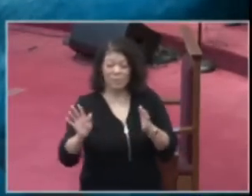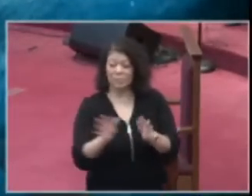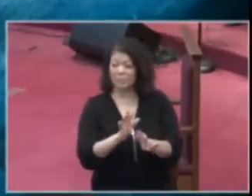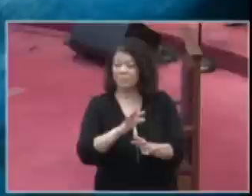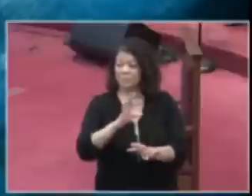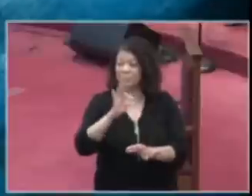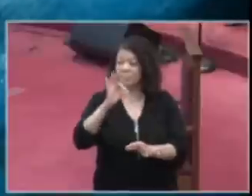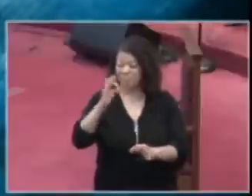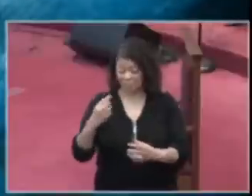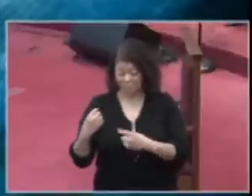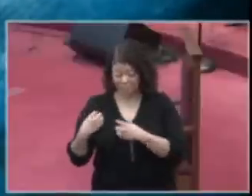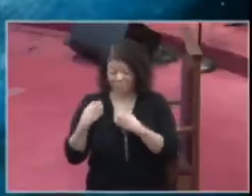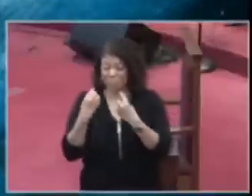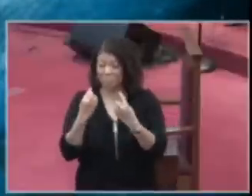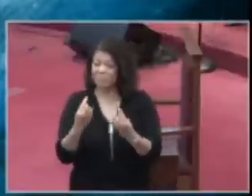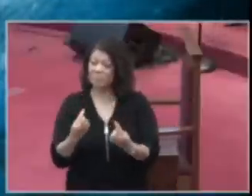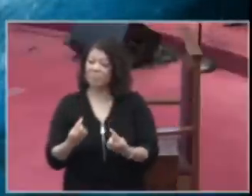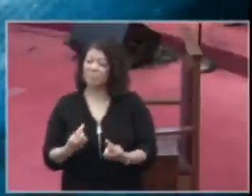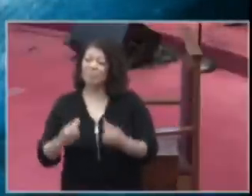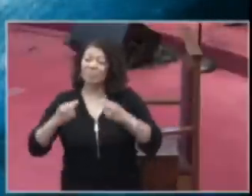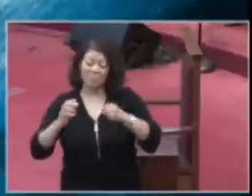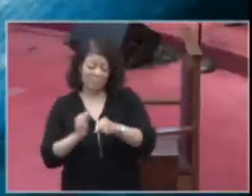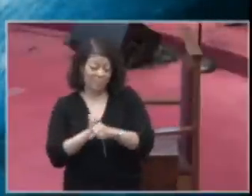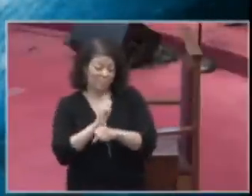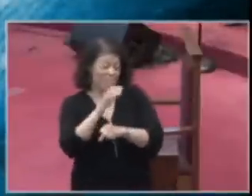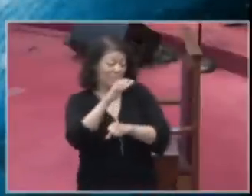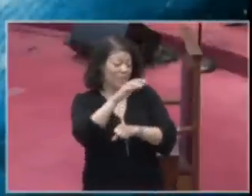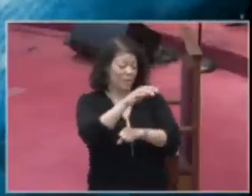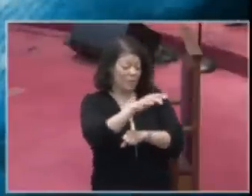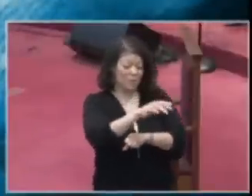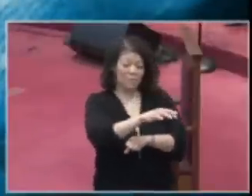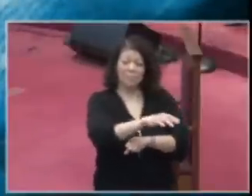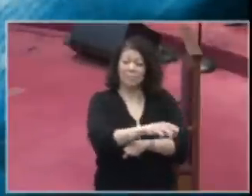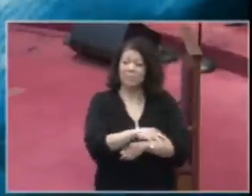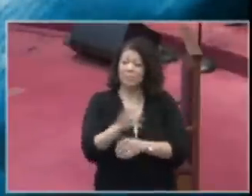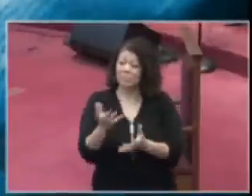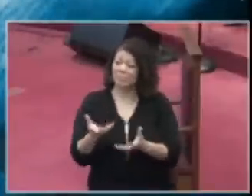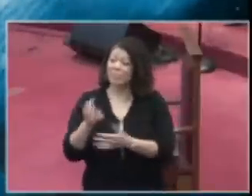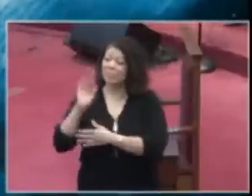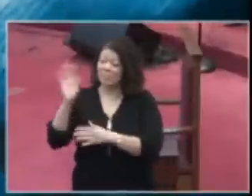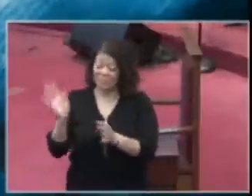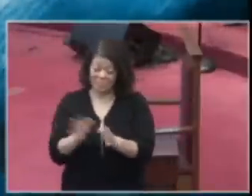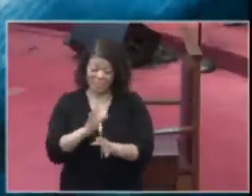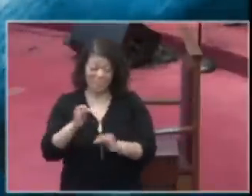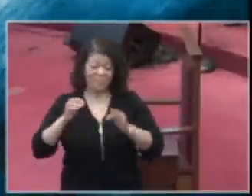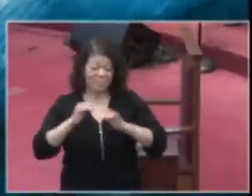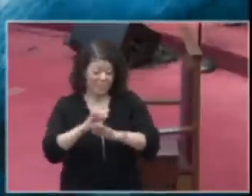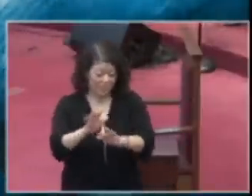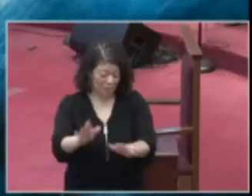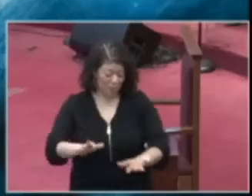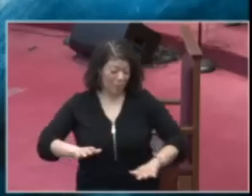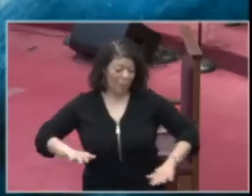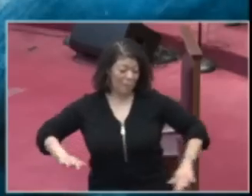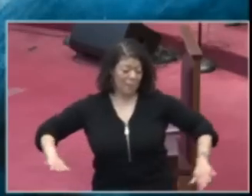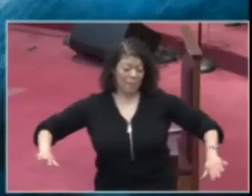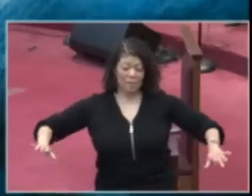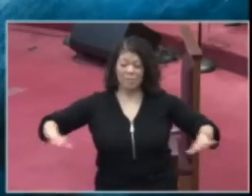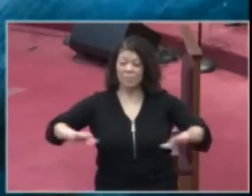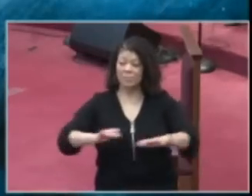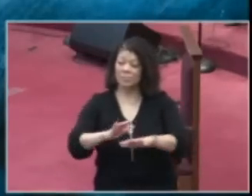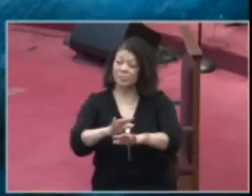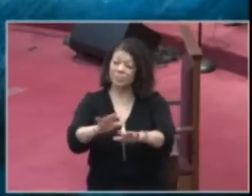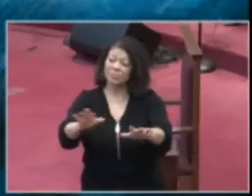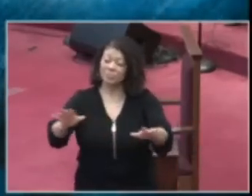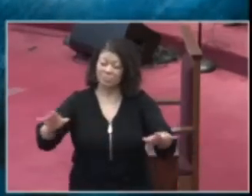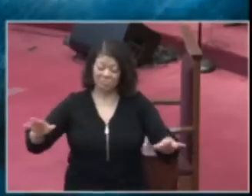am with your glory. I want to run over. I want to run